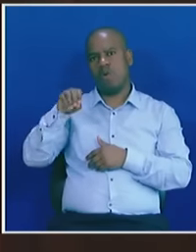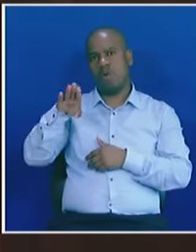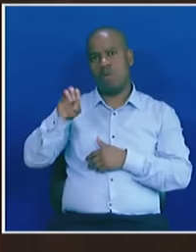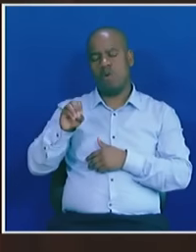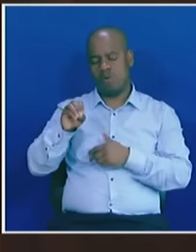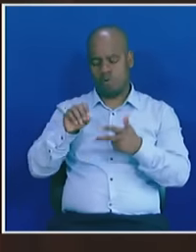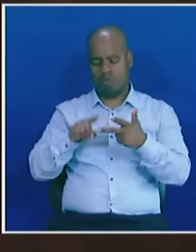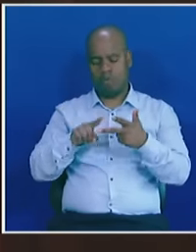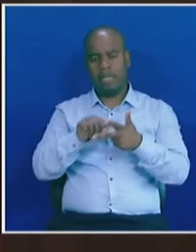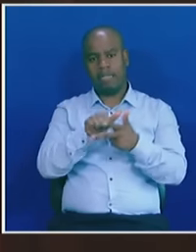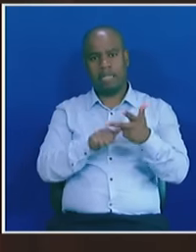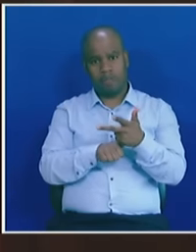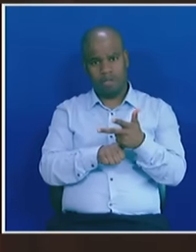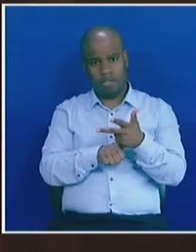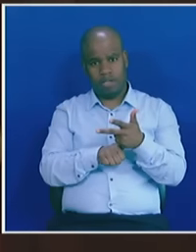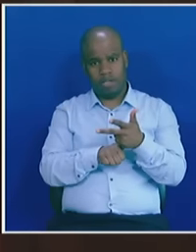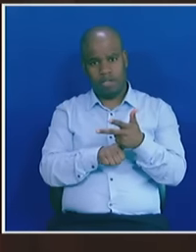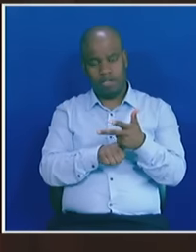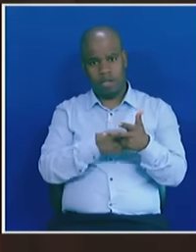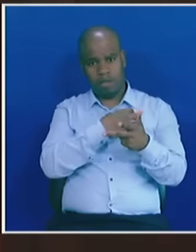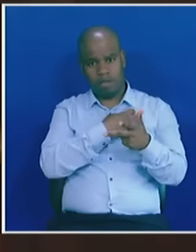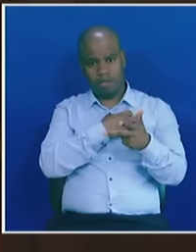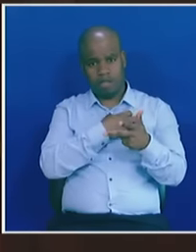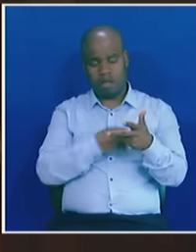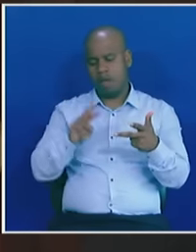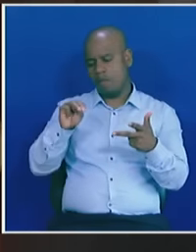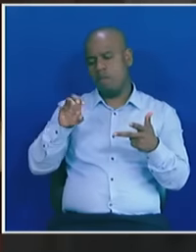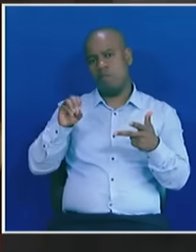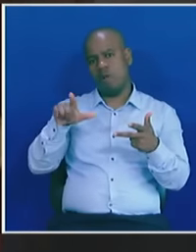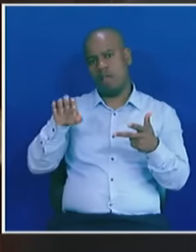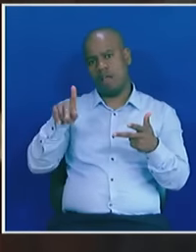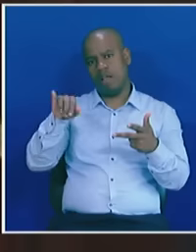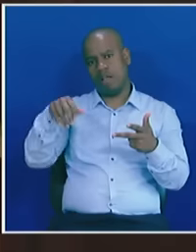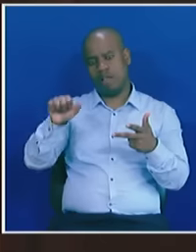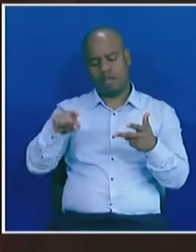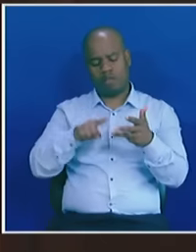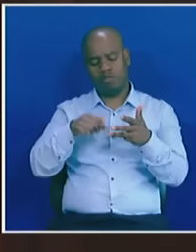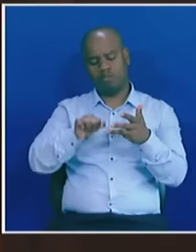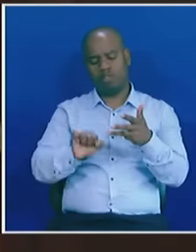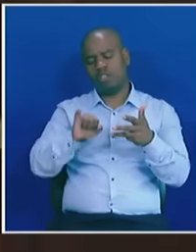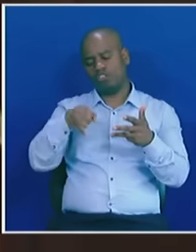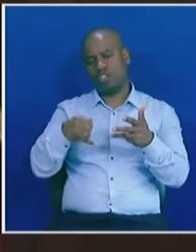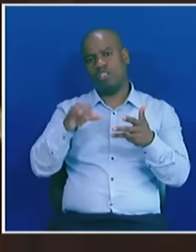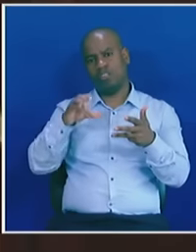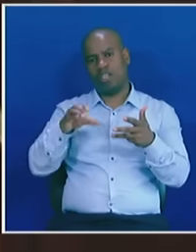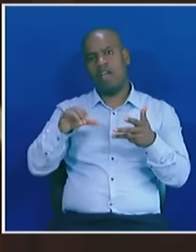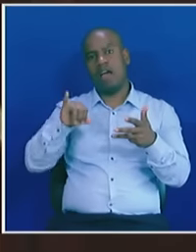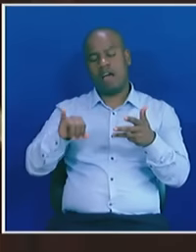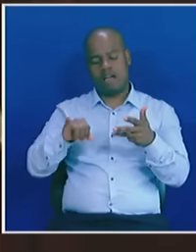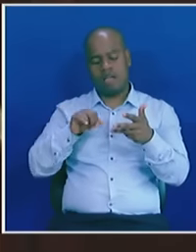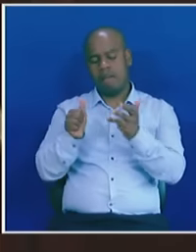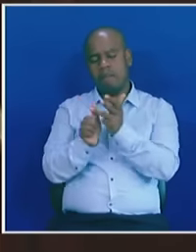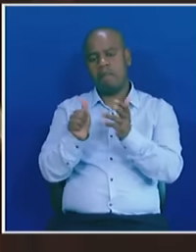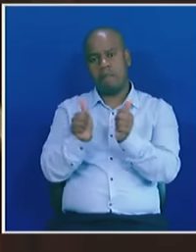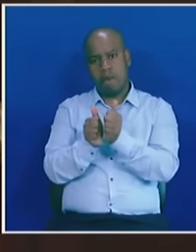Minister, Honorable Melekane, Chairperson of the JSCI, and members of the